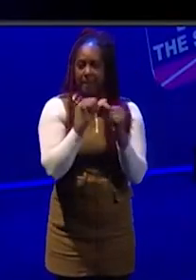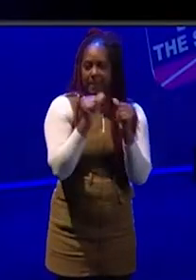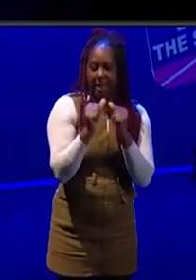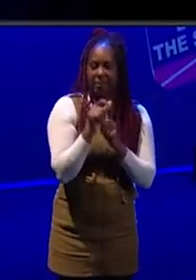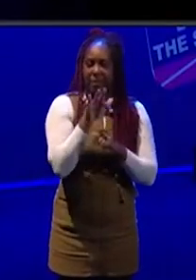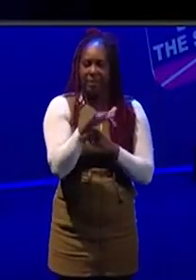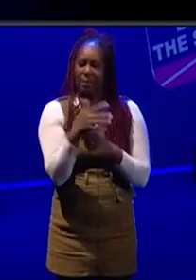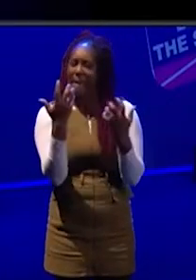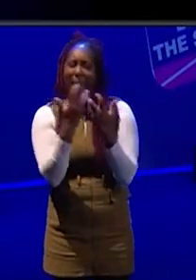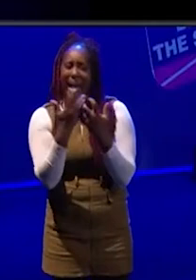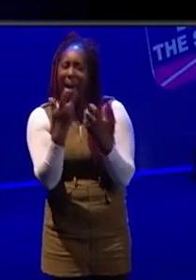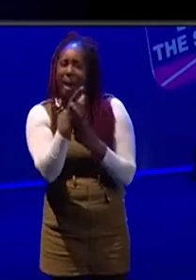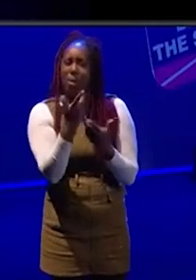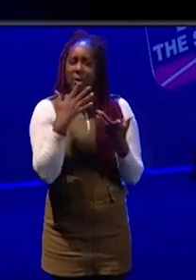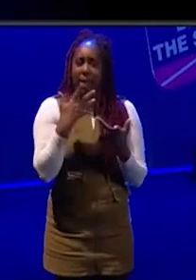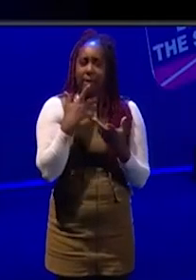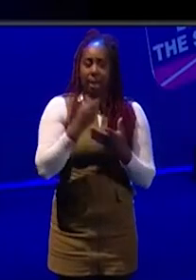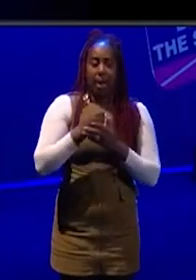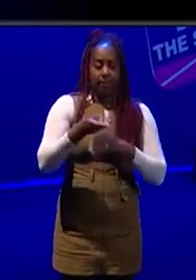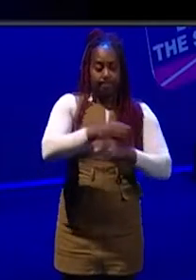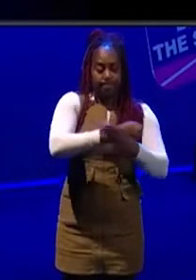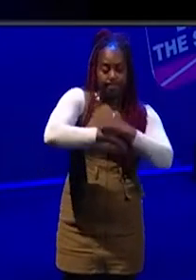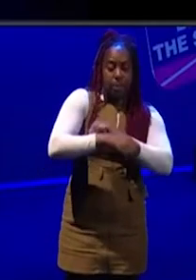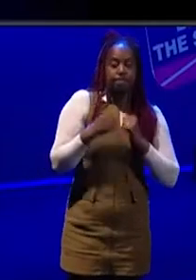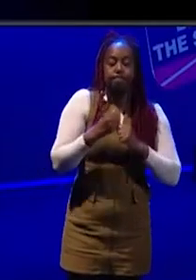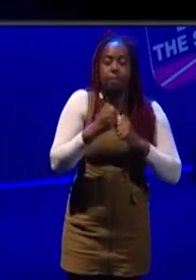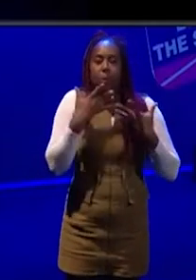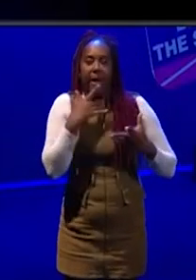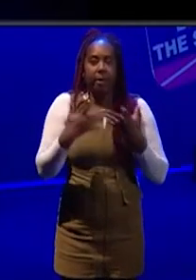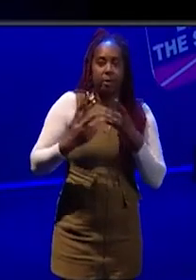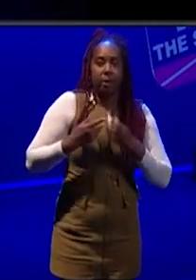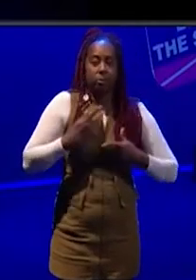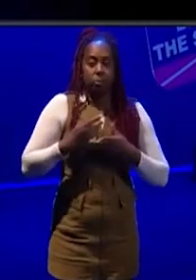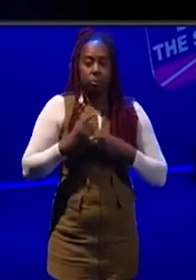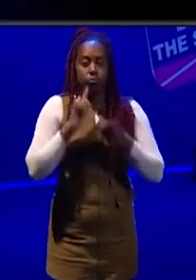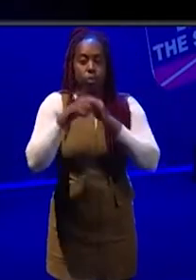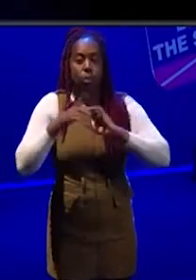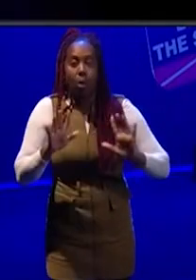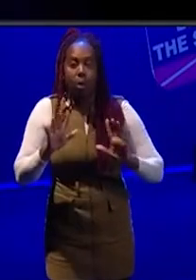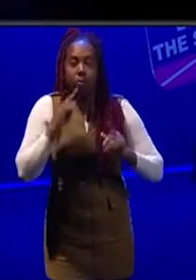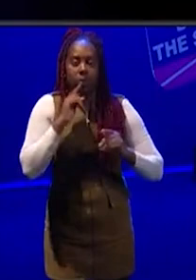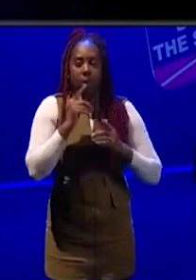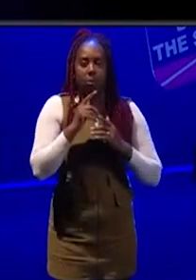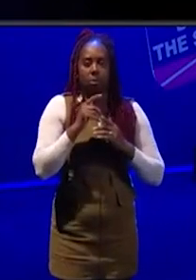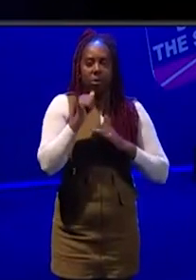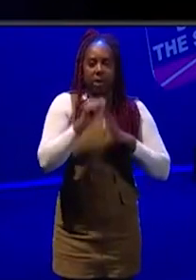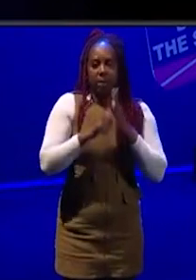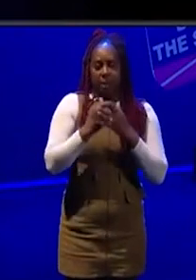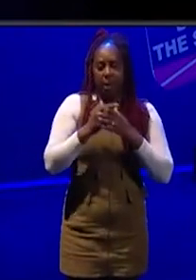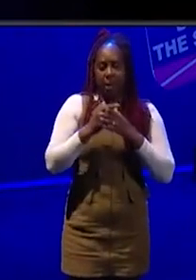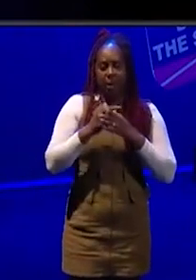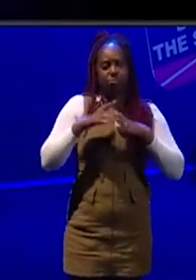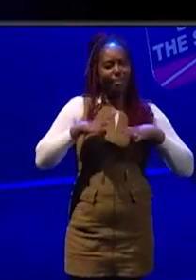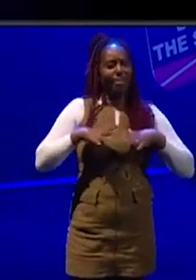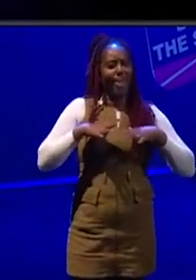them? How do they be proactive rather than reactive? And I think starting up, for example, having a relaxed environment, and